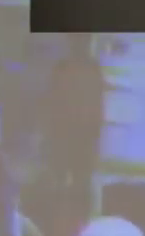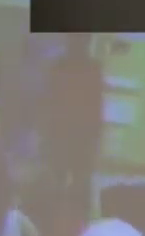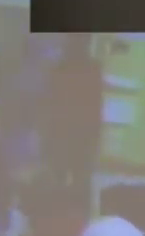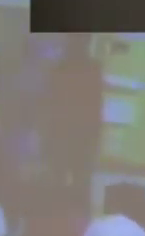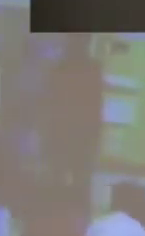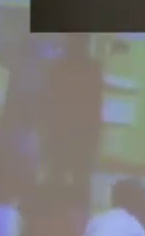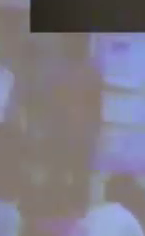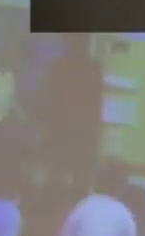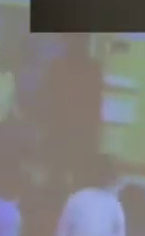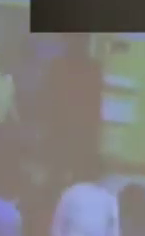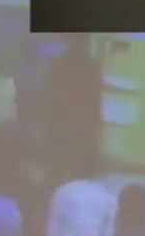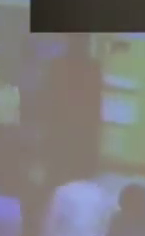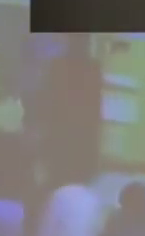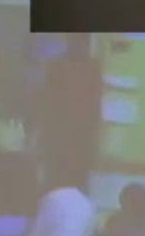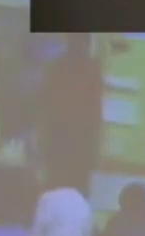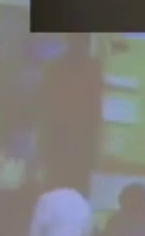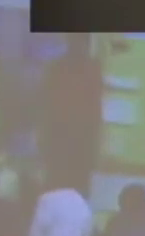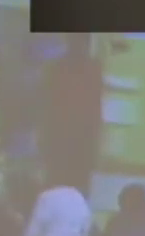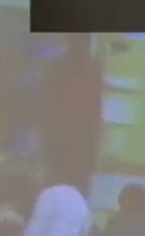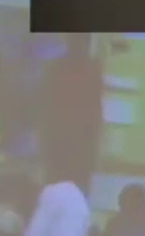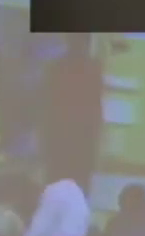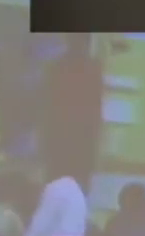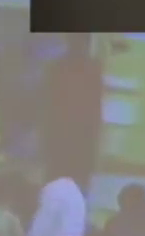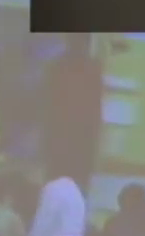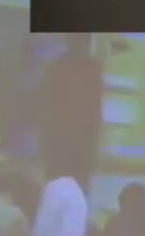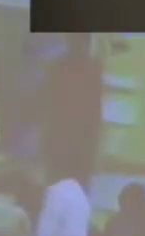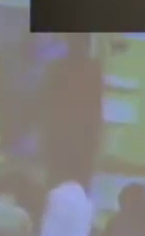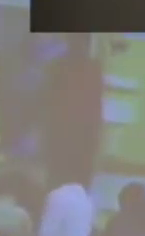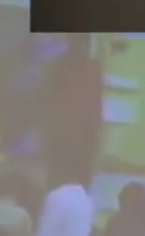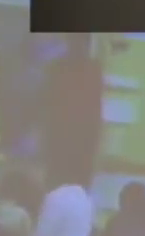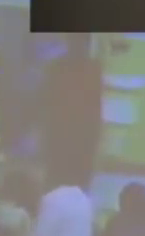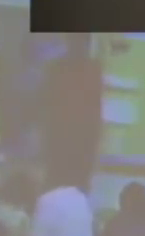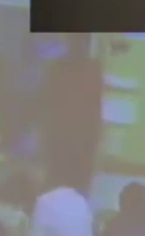We're going to lose sight of Mac for a minute, but he'll come back.